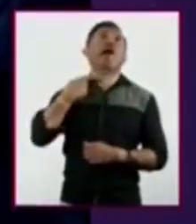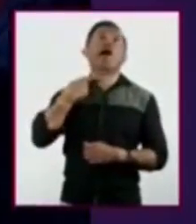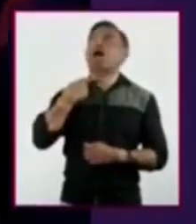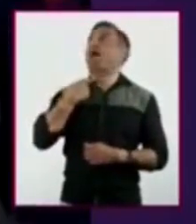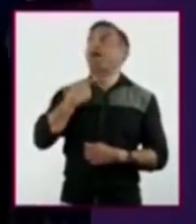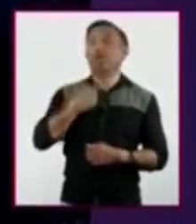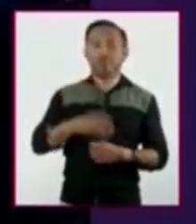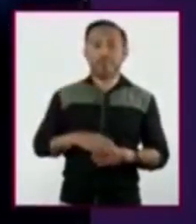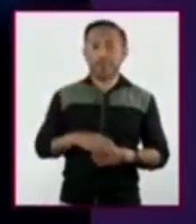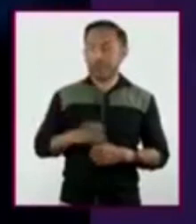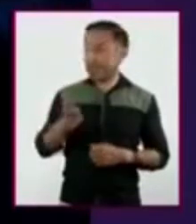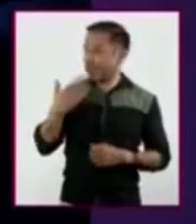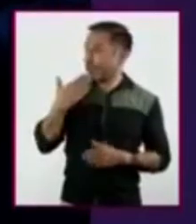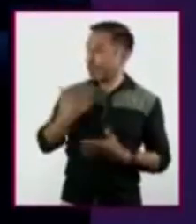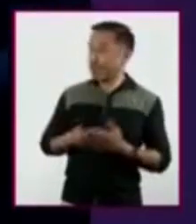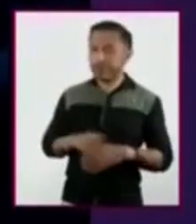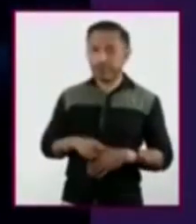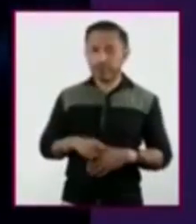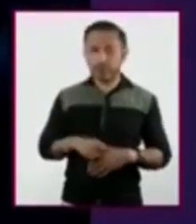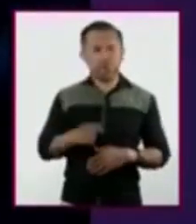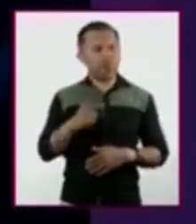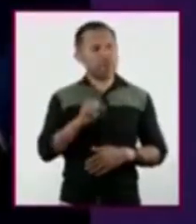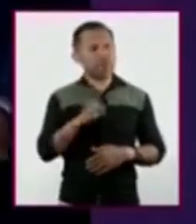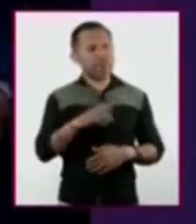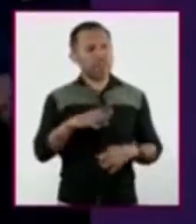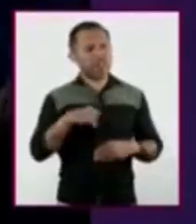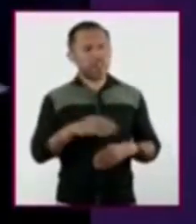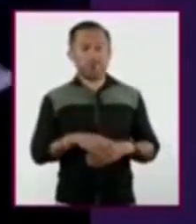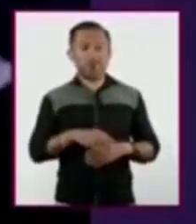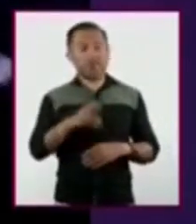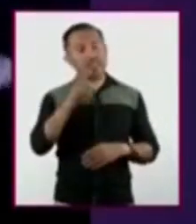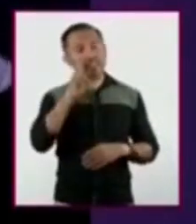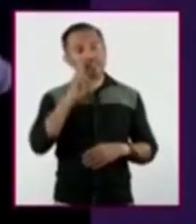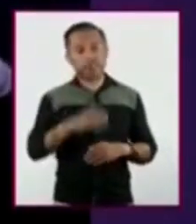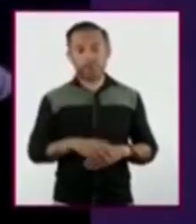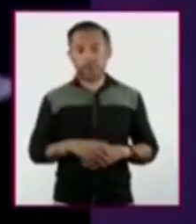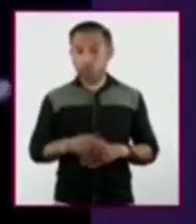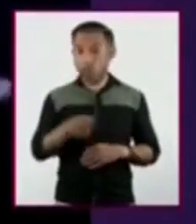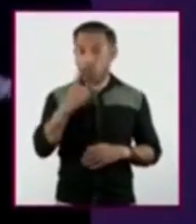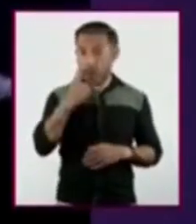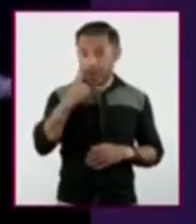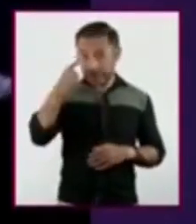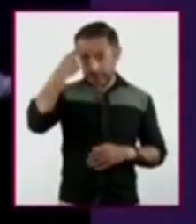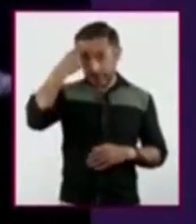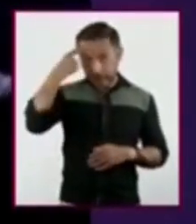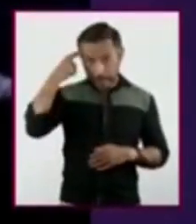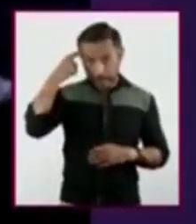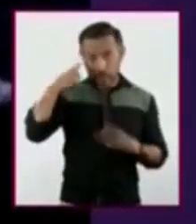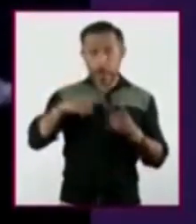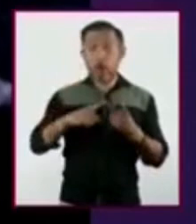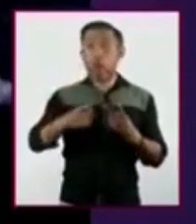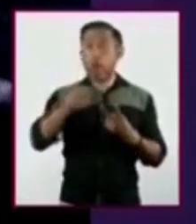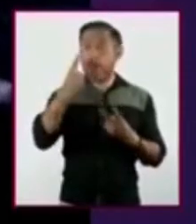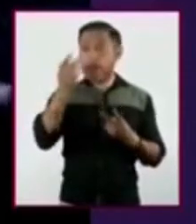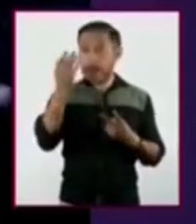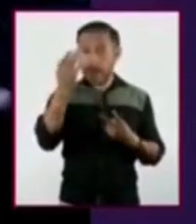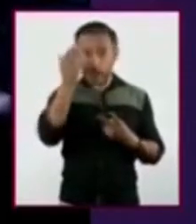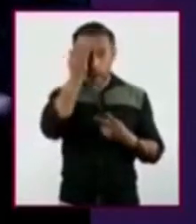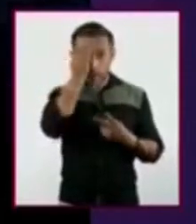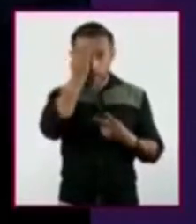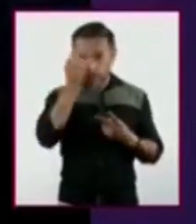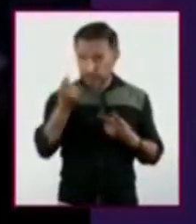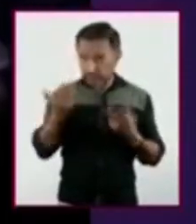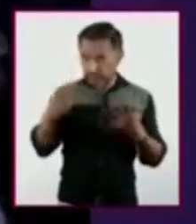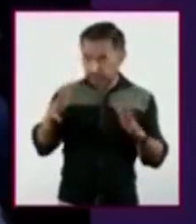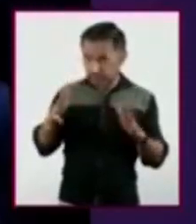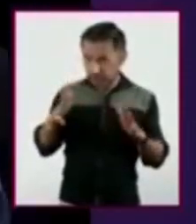okay. Hey, that's good. Yeah. I'll take it. Well, let's see. One scar and one eye patch. Is that all? Yes,